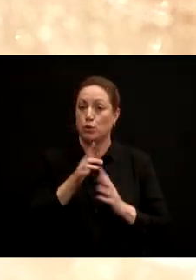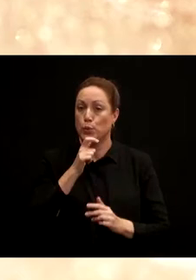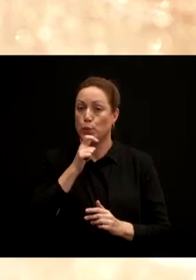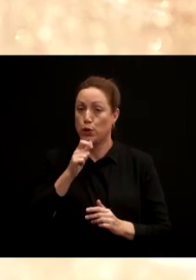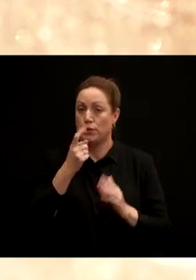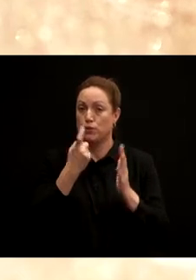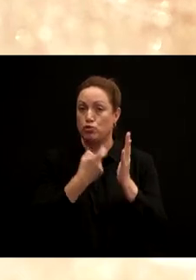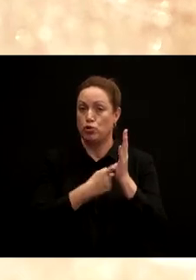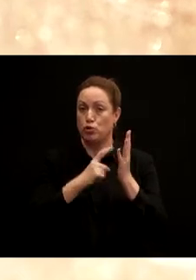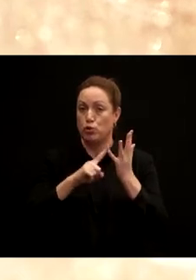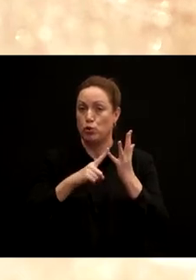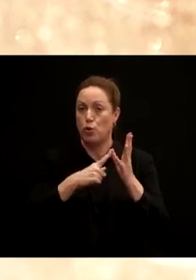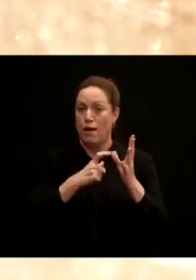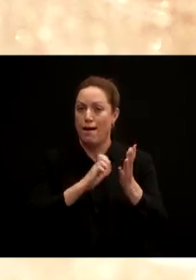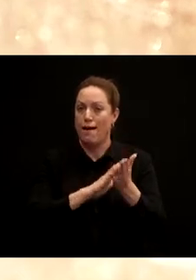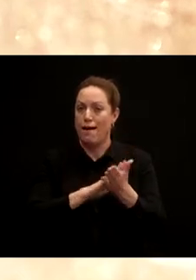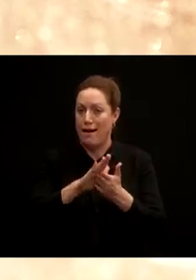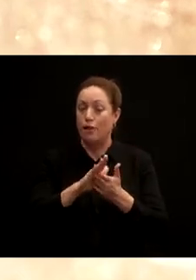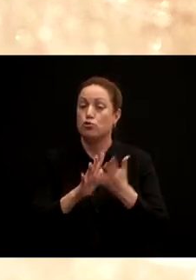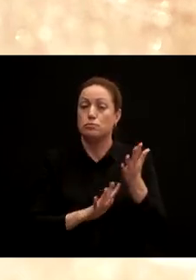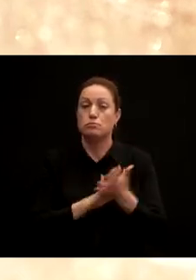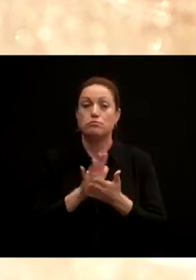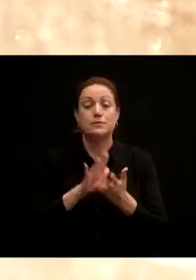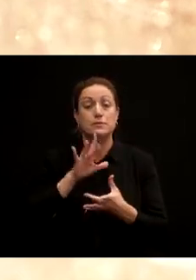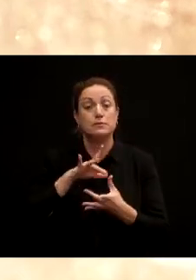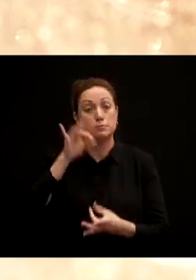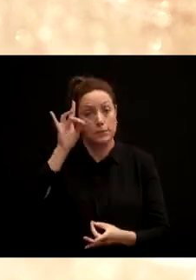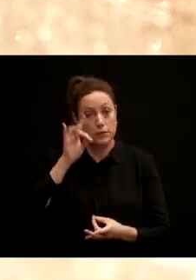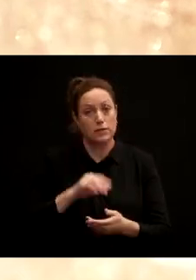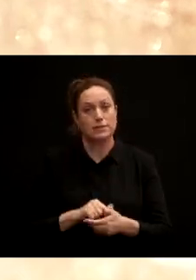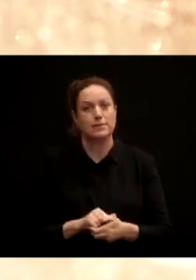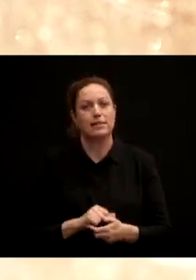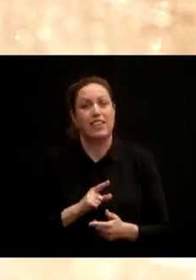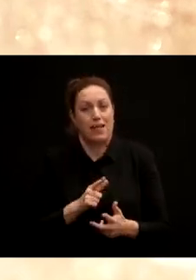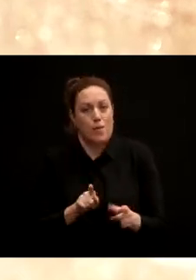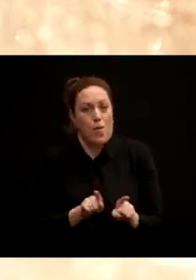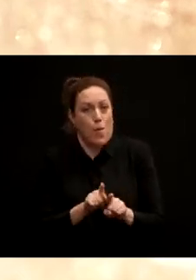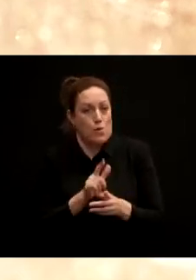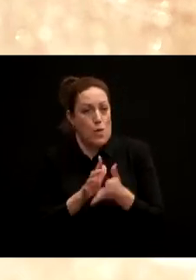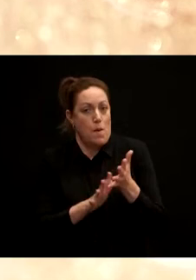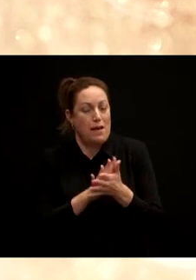ruach, which also means the breath of God.